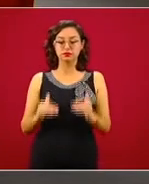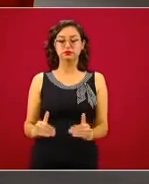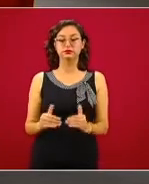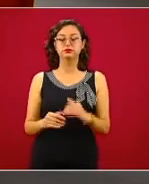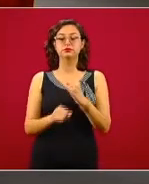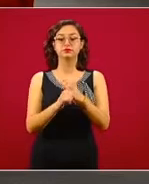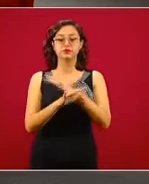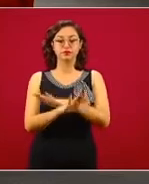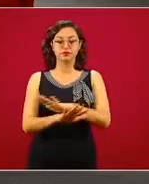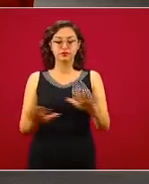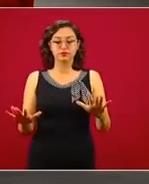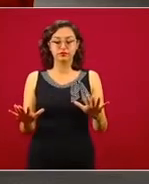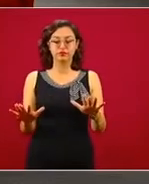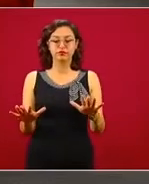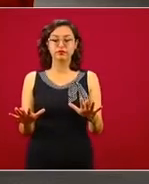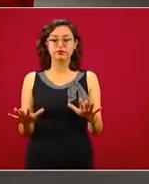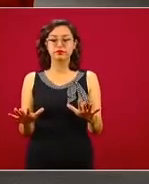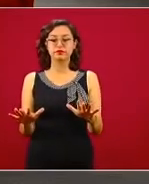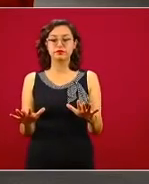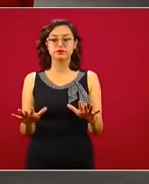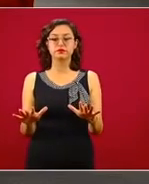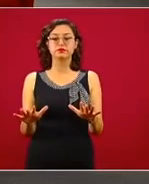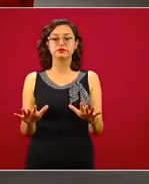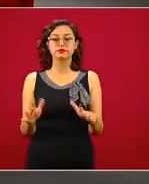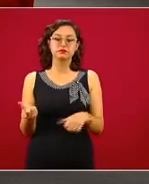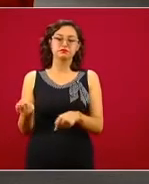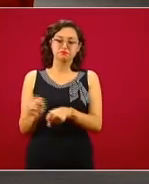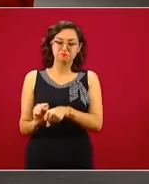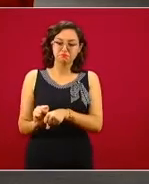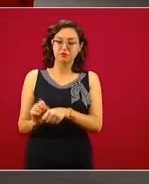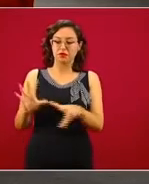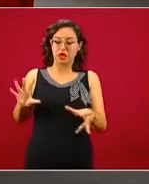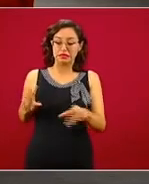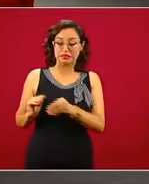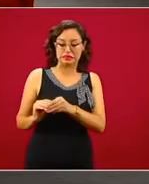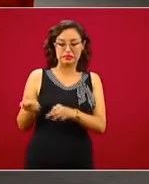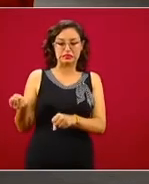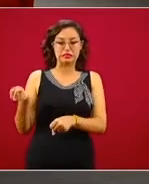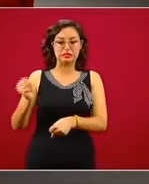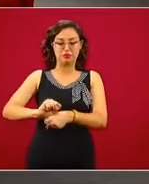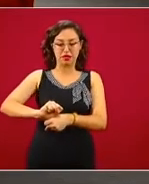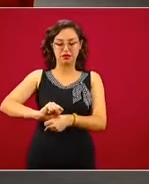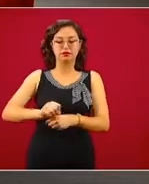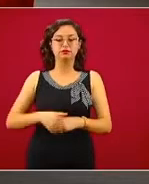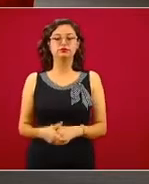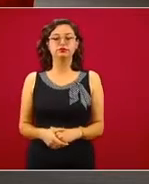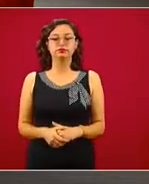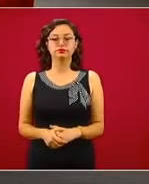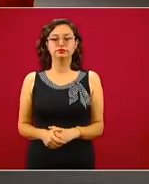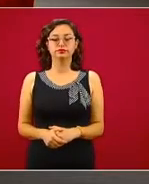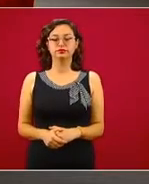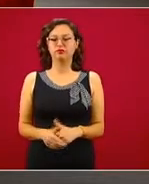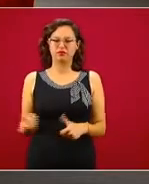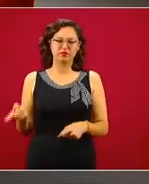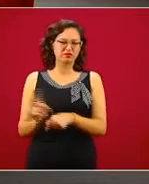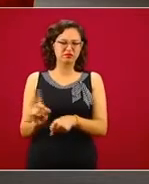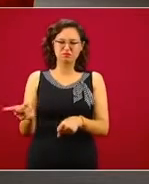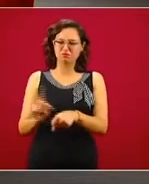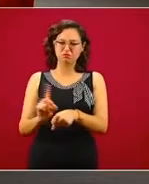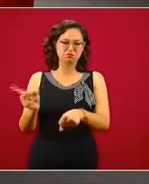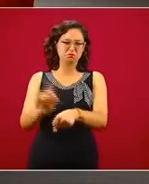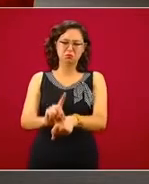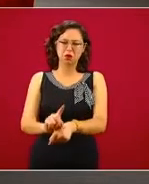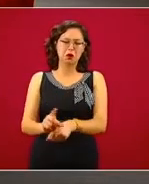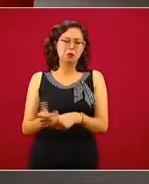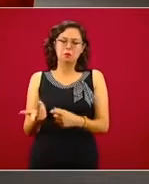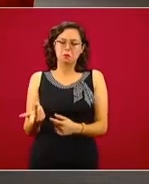con alguna de la información semanal. Thank you, Dr. Alomia. Let's start presenting some of the weekly updates.